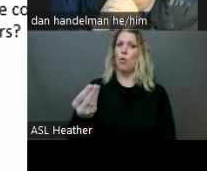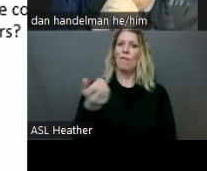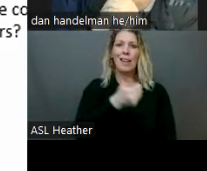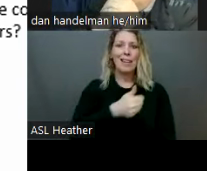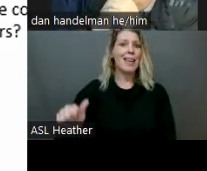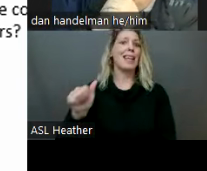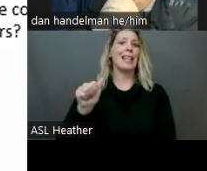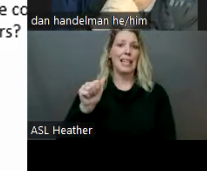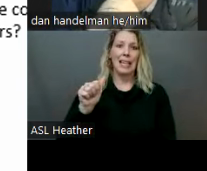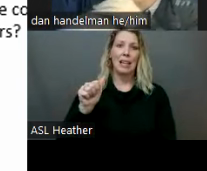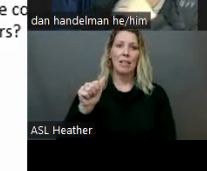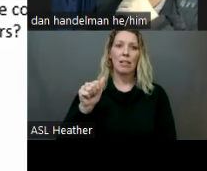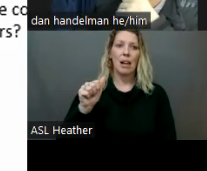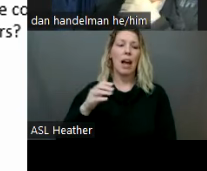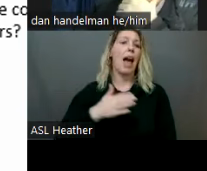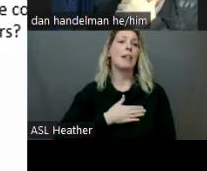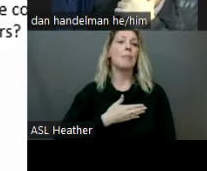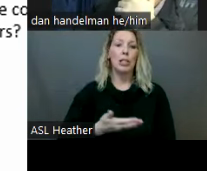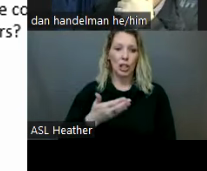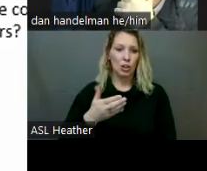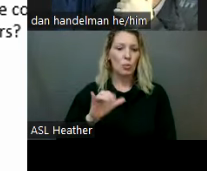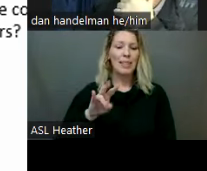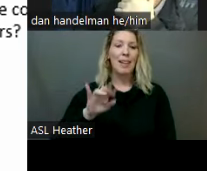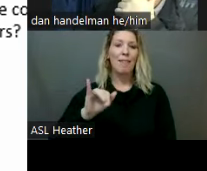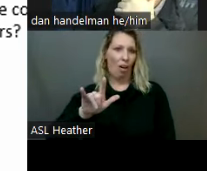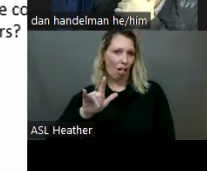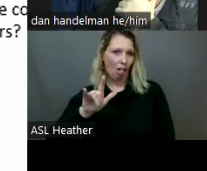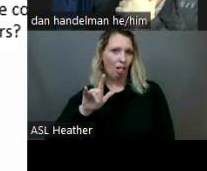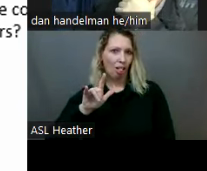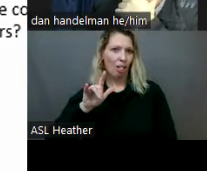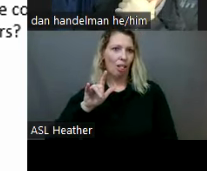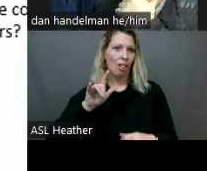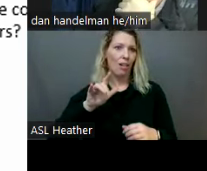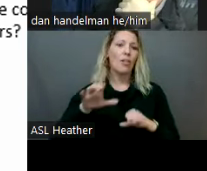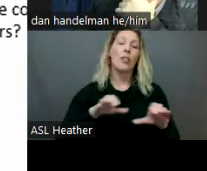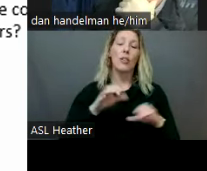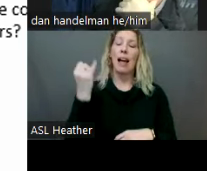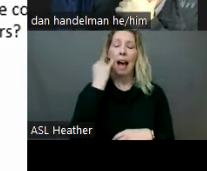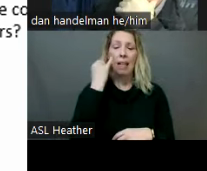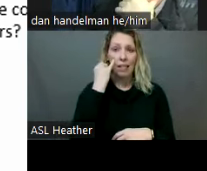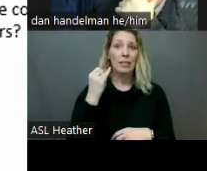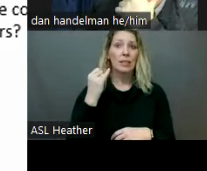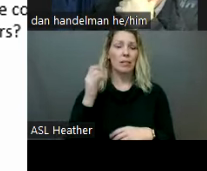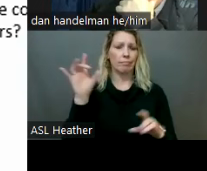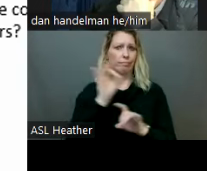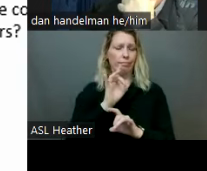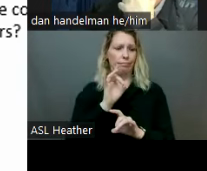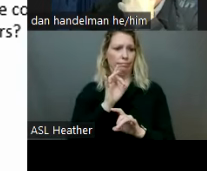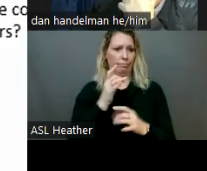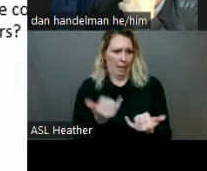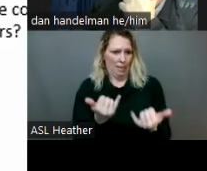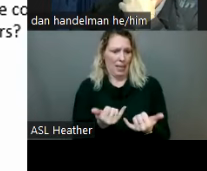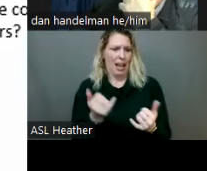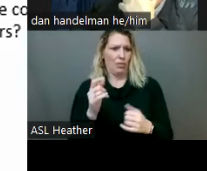civil violations, criminal conduct, or criminal intent unless there is an imminent threat of harm to the complainant